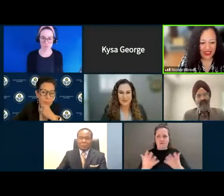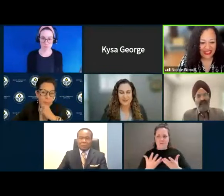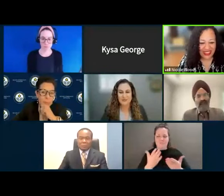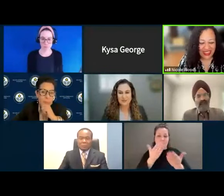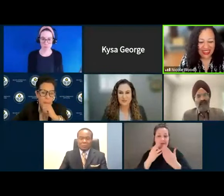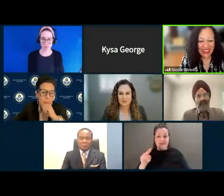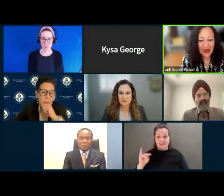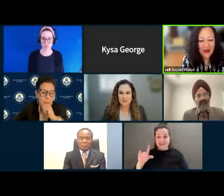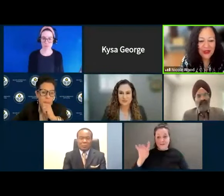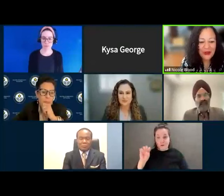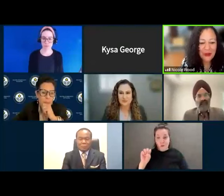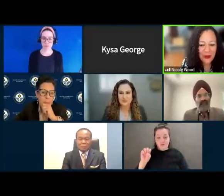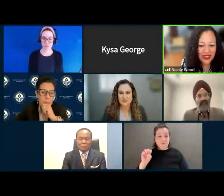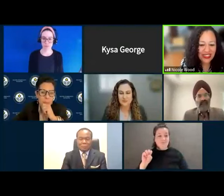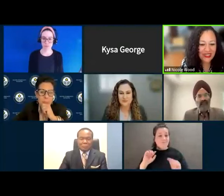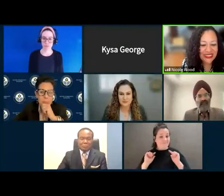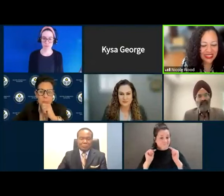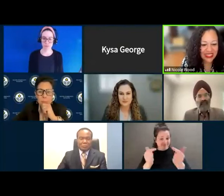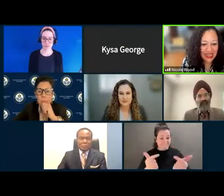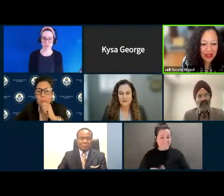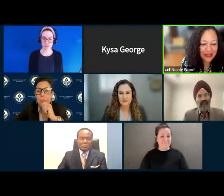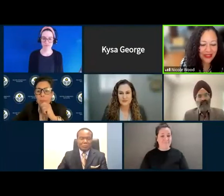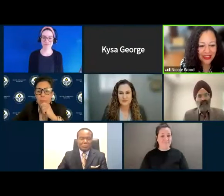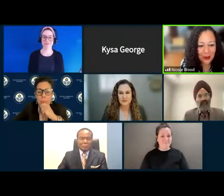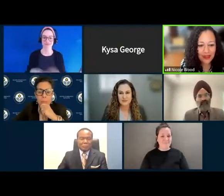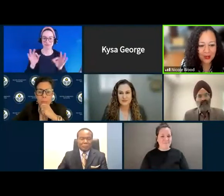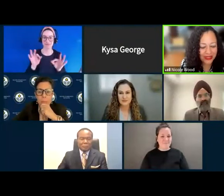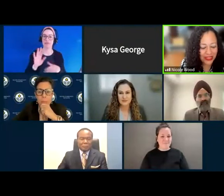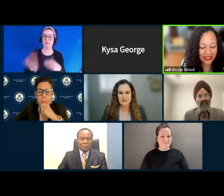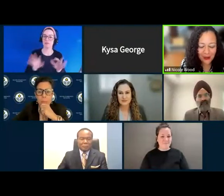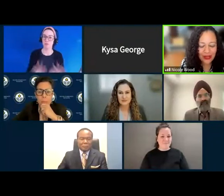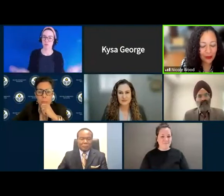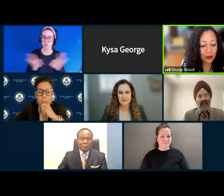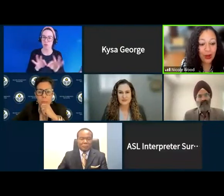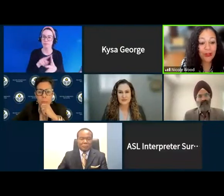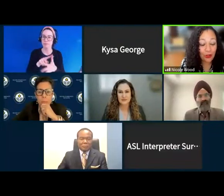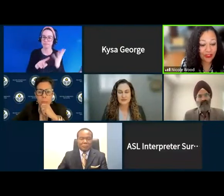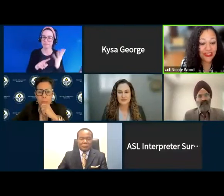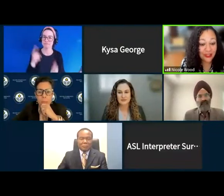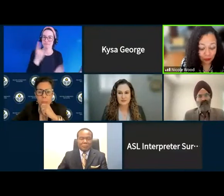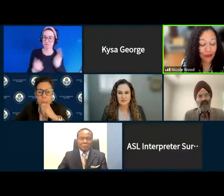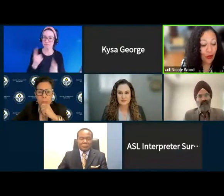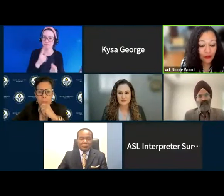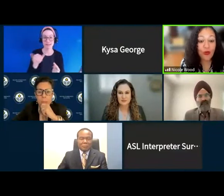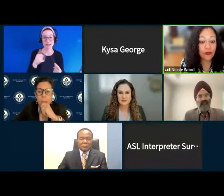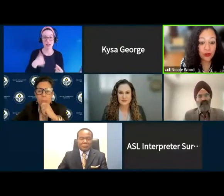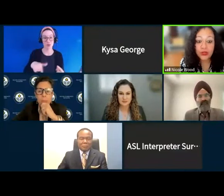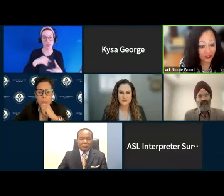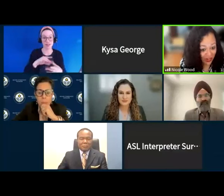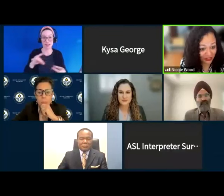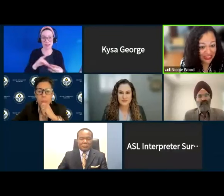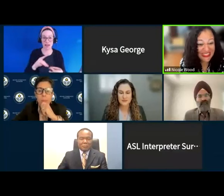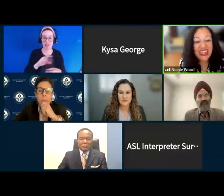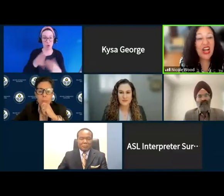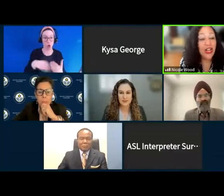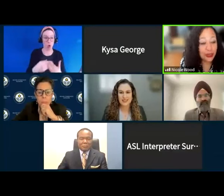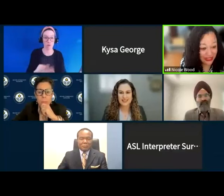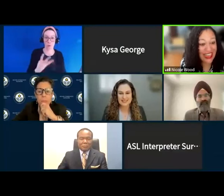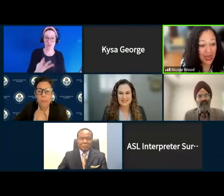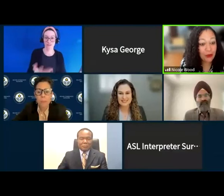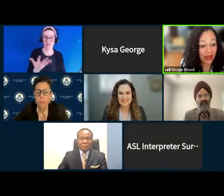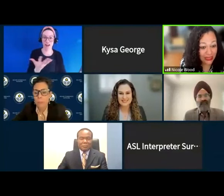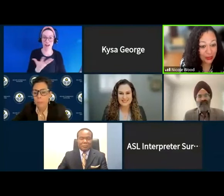very important things to highlight, all very important things for us to think about. And as we said, we probably could all four of us, or there's five of us